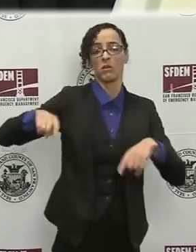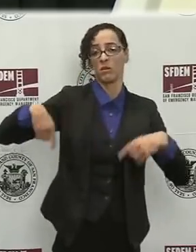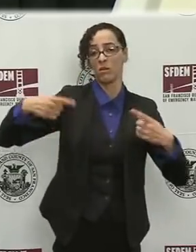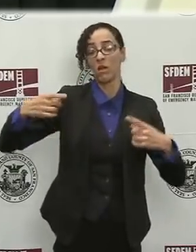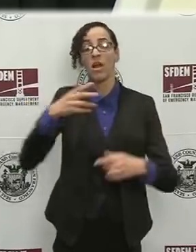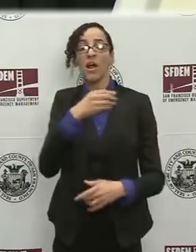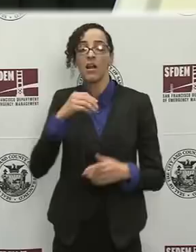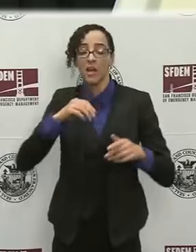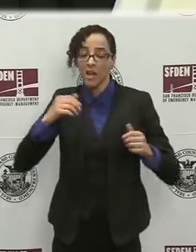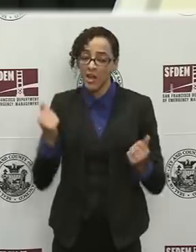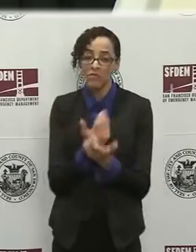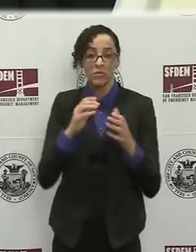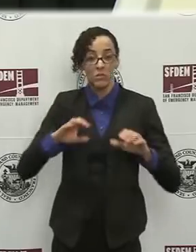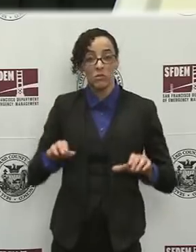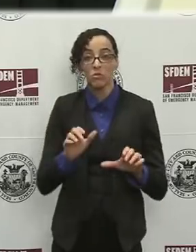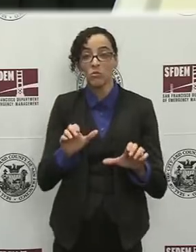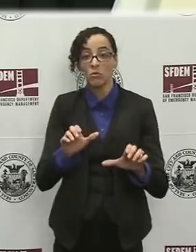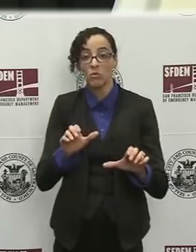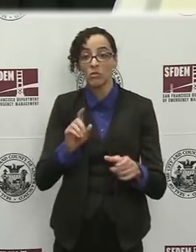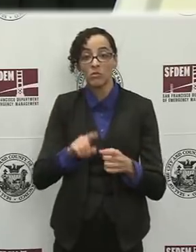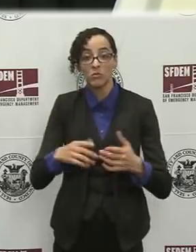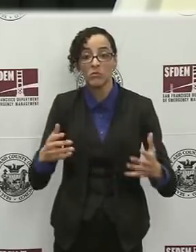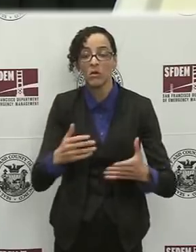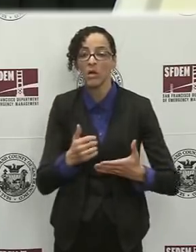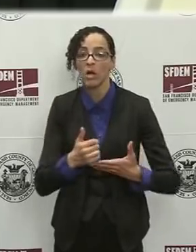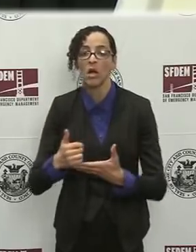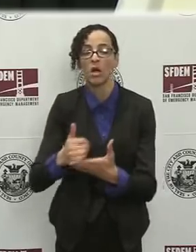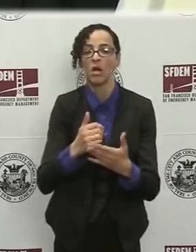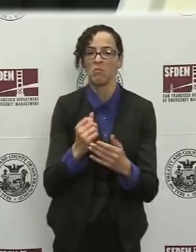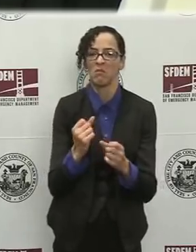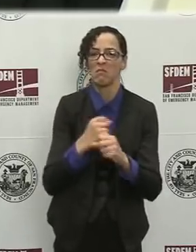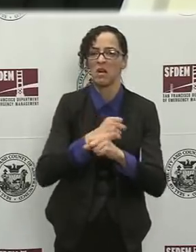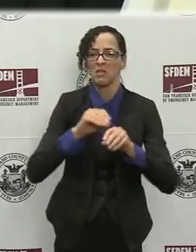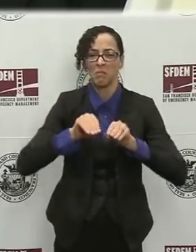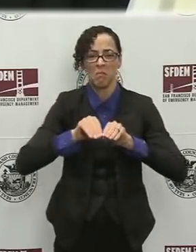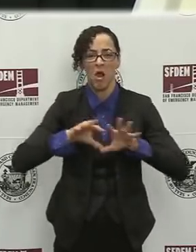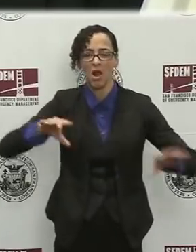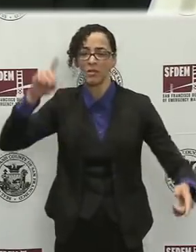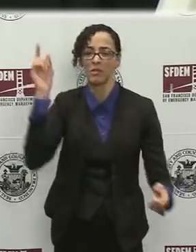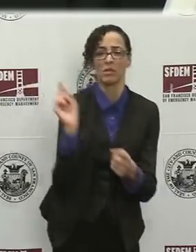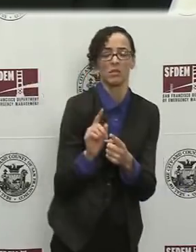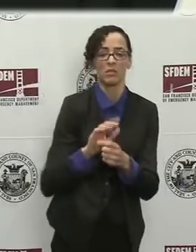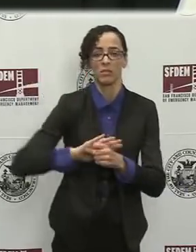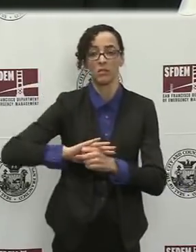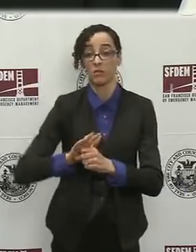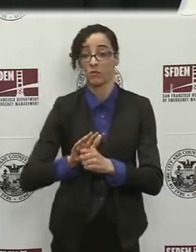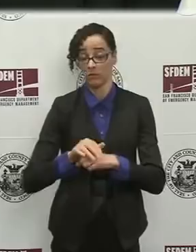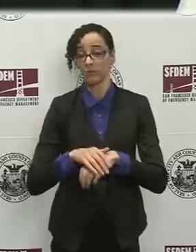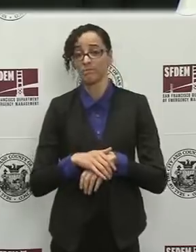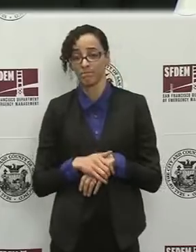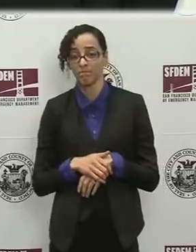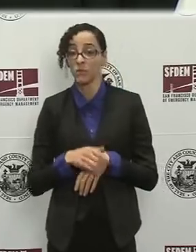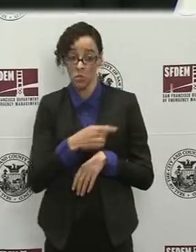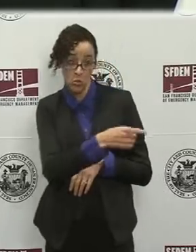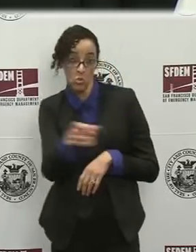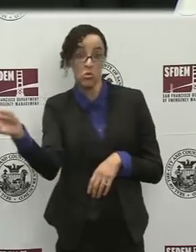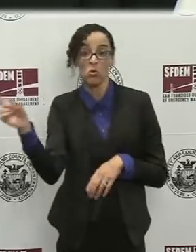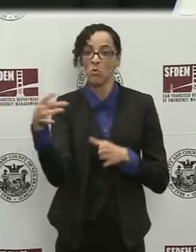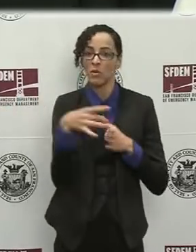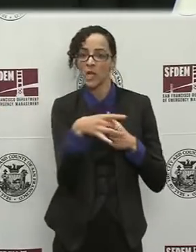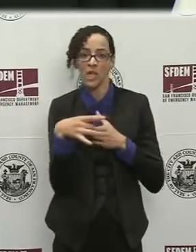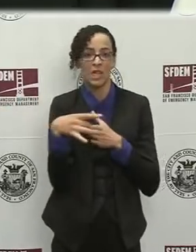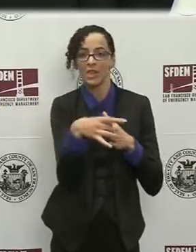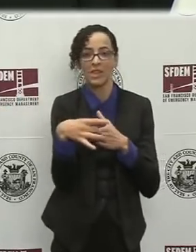doing to help fight the spread of the coronavirus. You are leading the way.